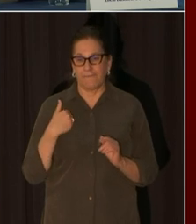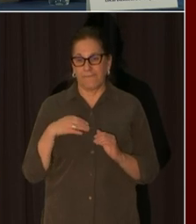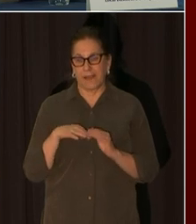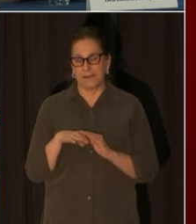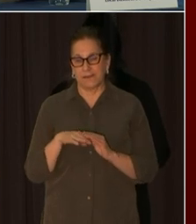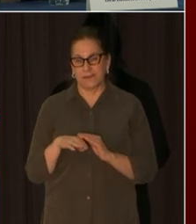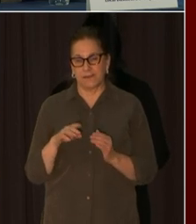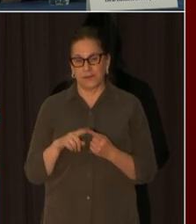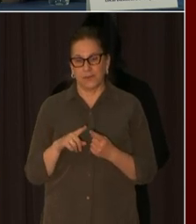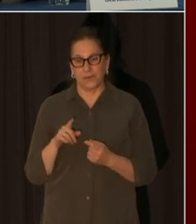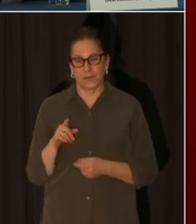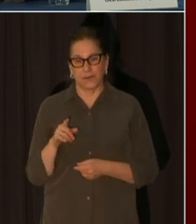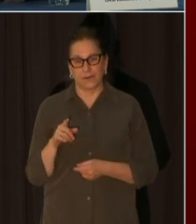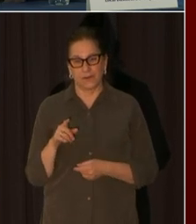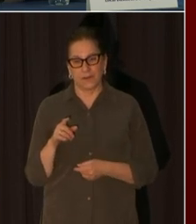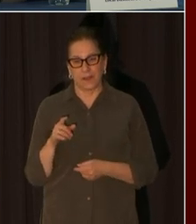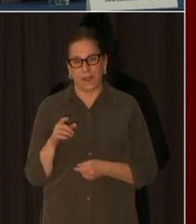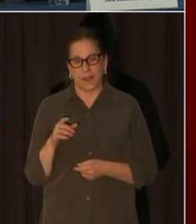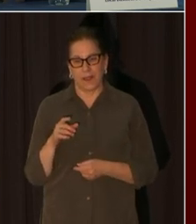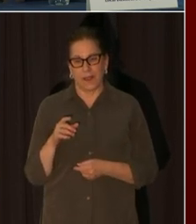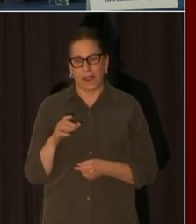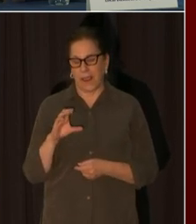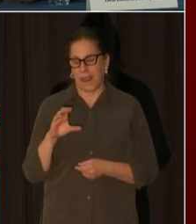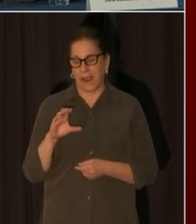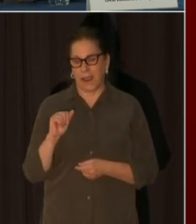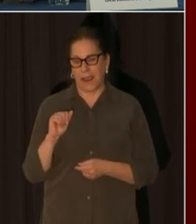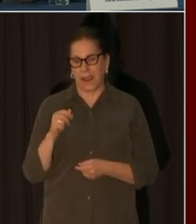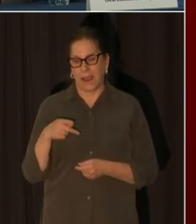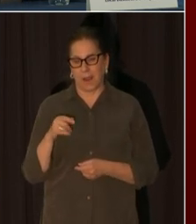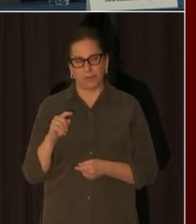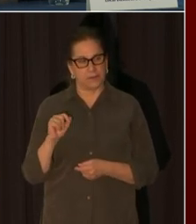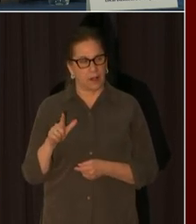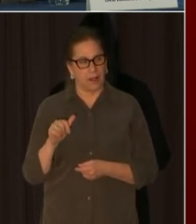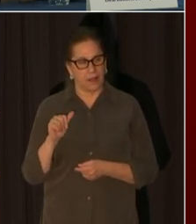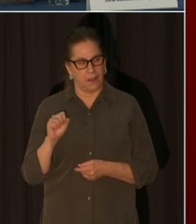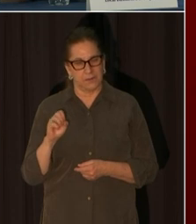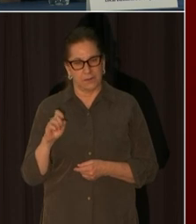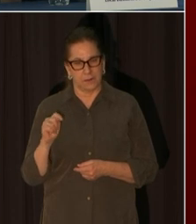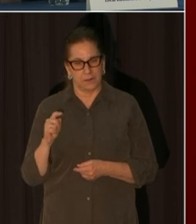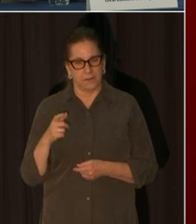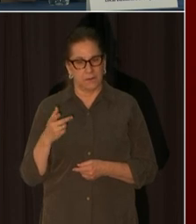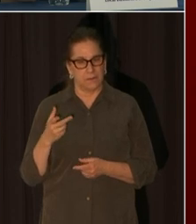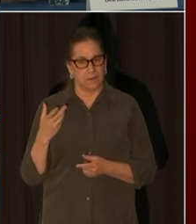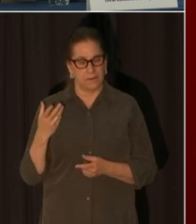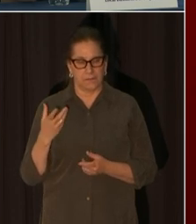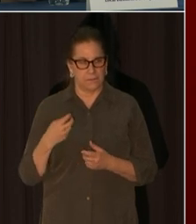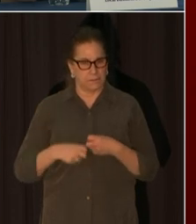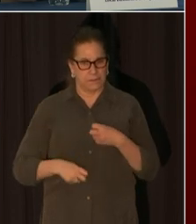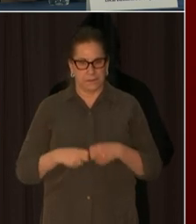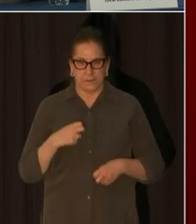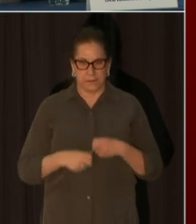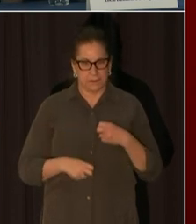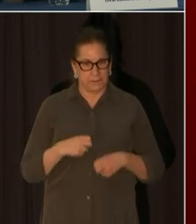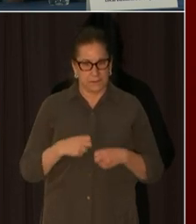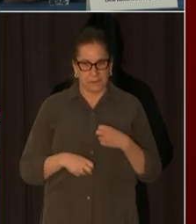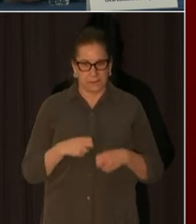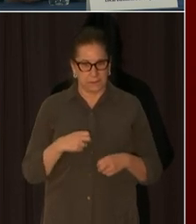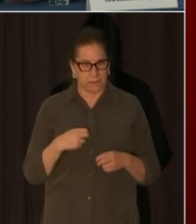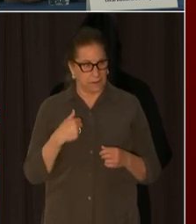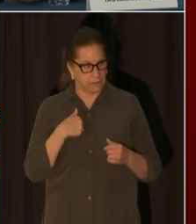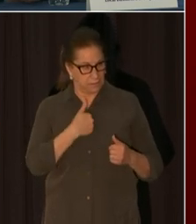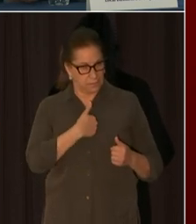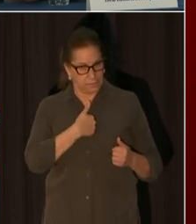DOES.dc.gov, and there's a plethora of information on our website. Thank you, Deputy Mayor Falchicchio. Great, thank